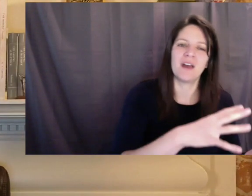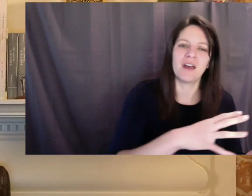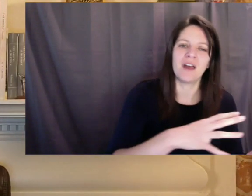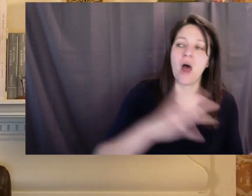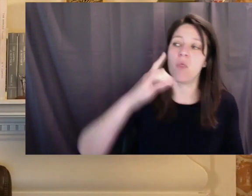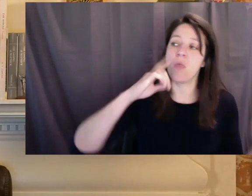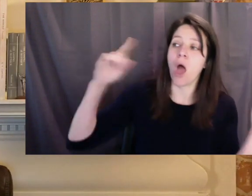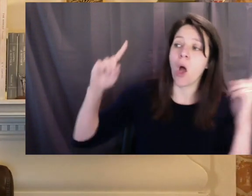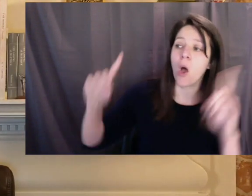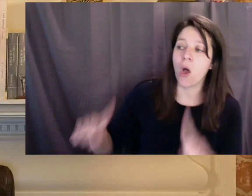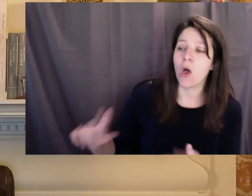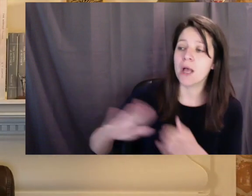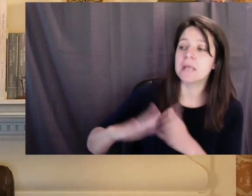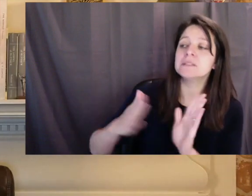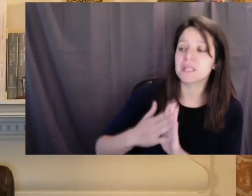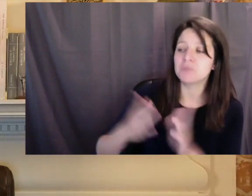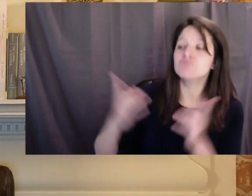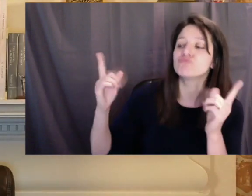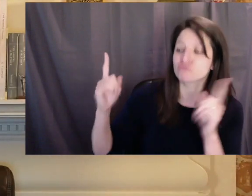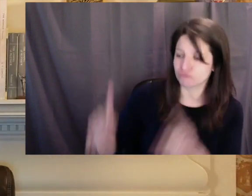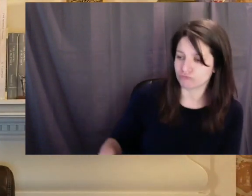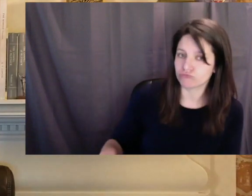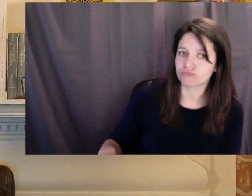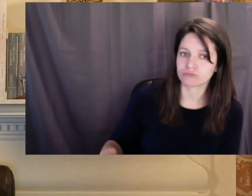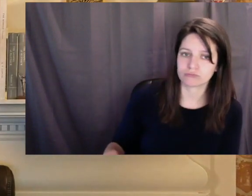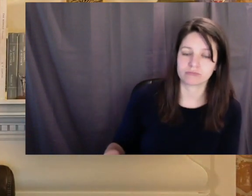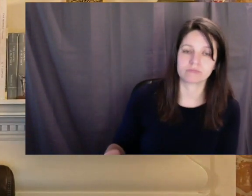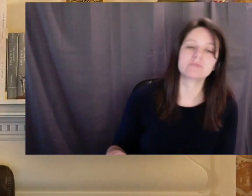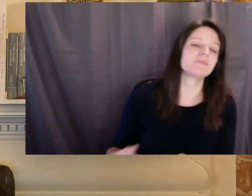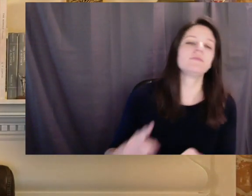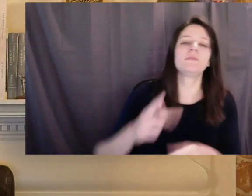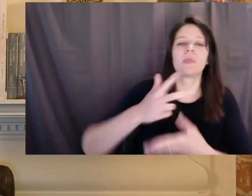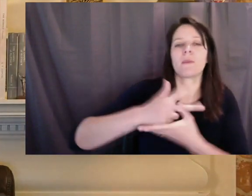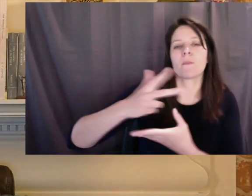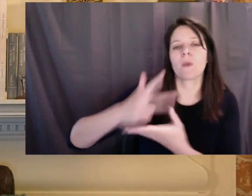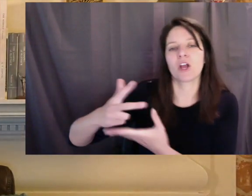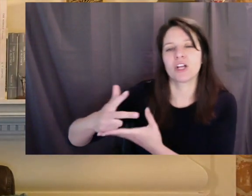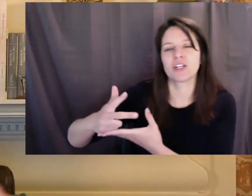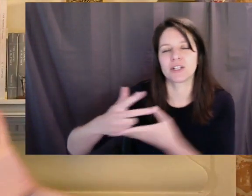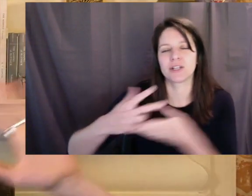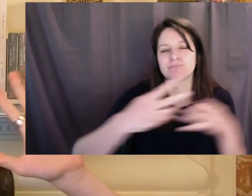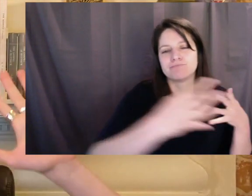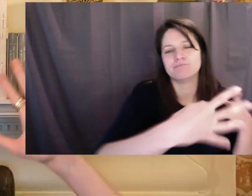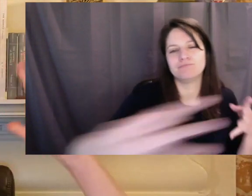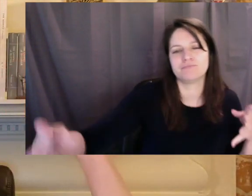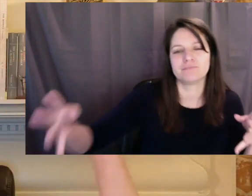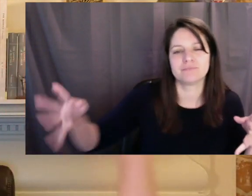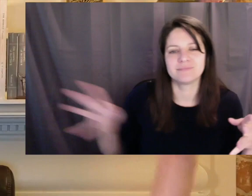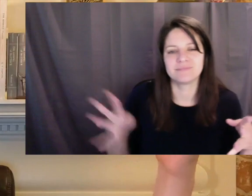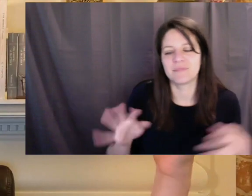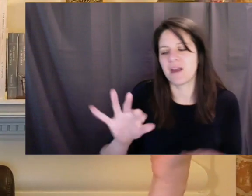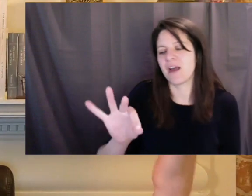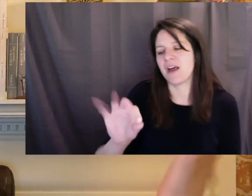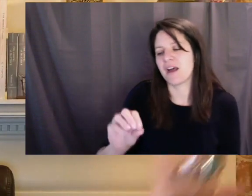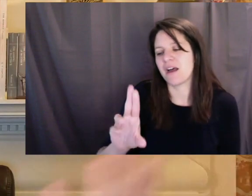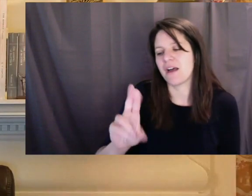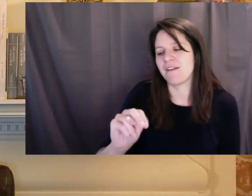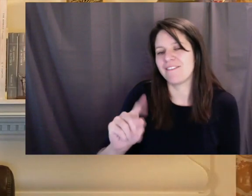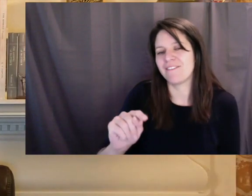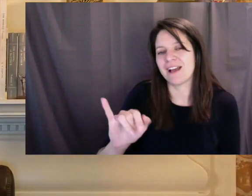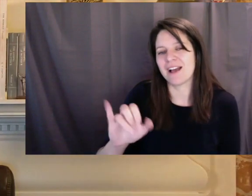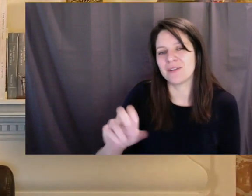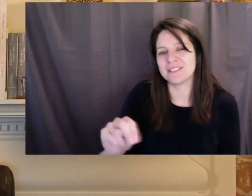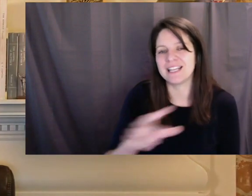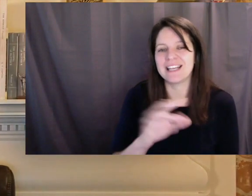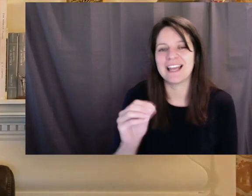that they didn't want to just toss them. And so they got in cahoots with the city and were able to put these up around a parking lot. So now